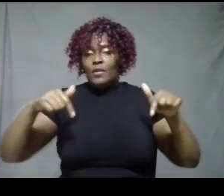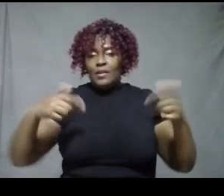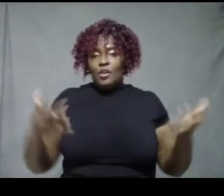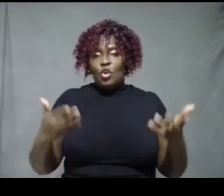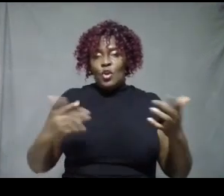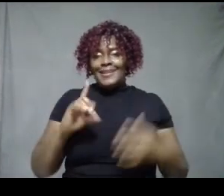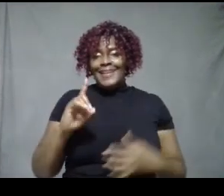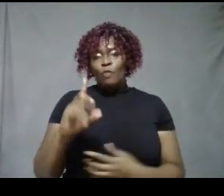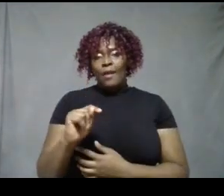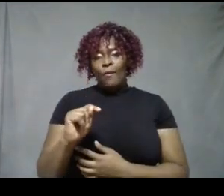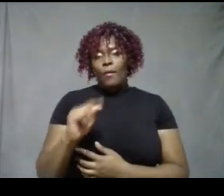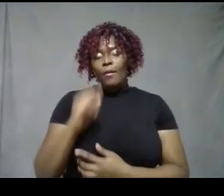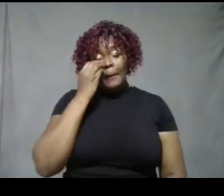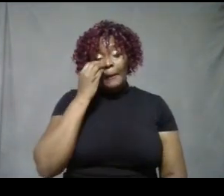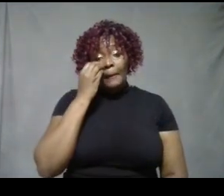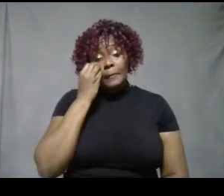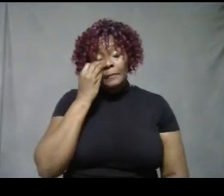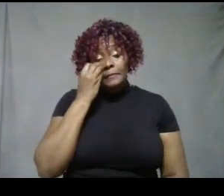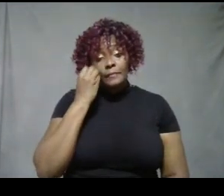downtown.